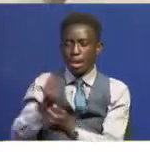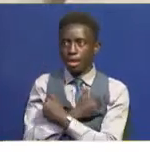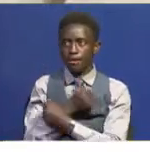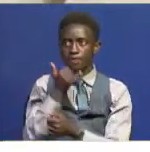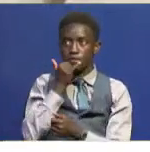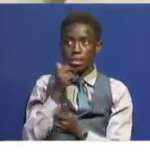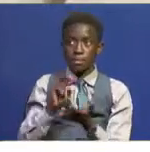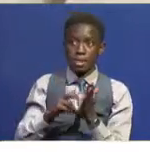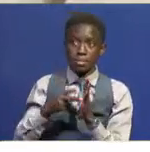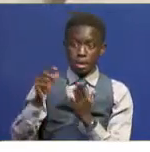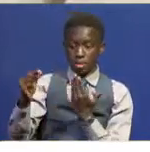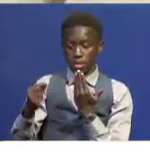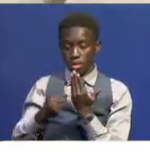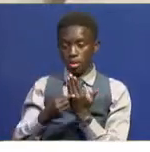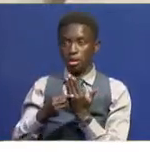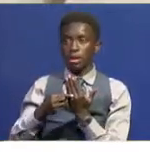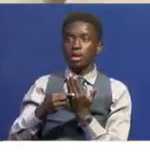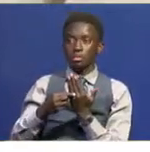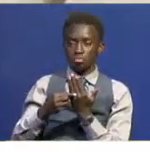chipset that you have,